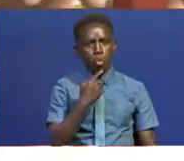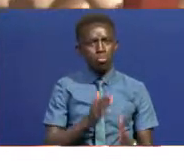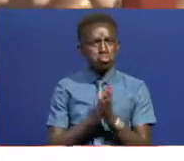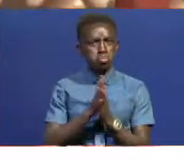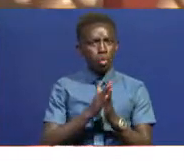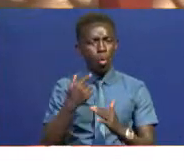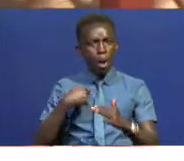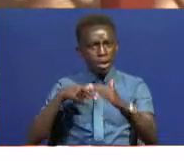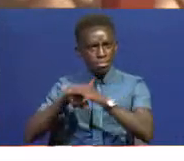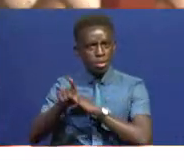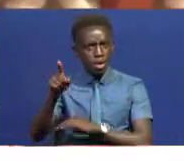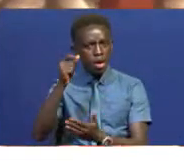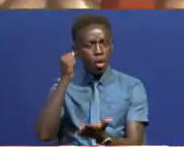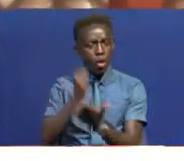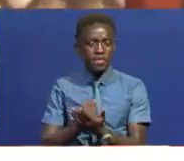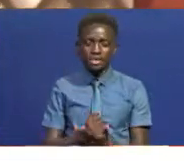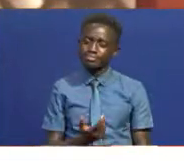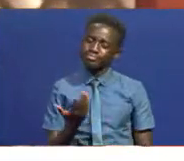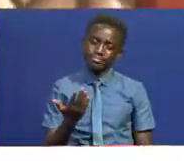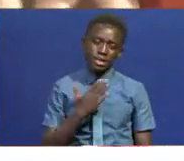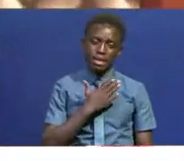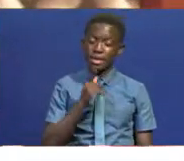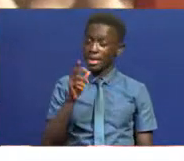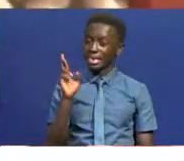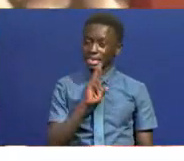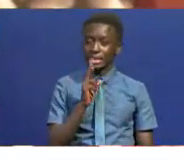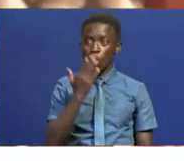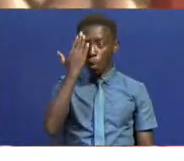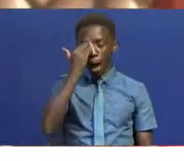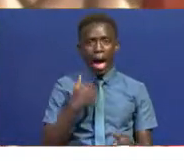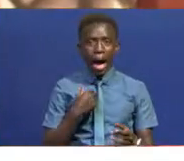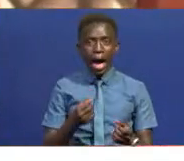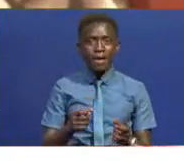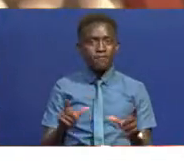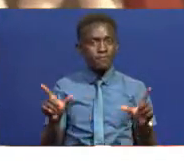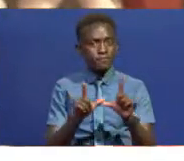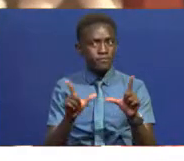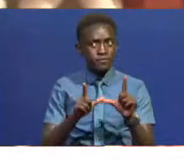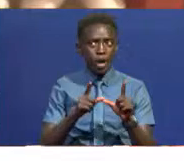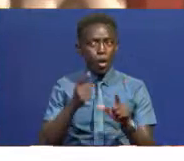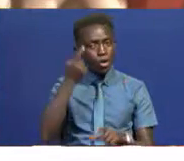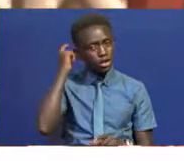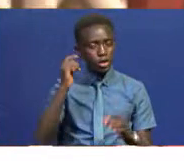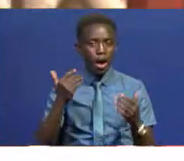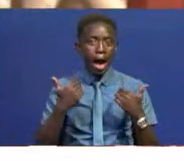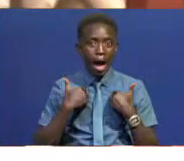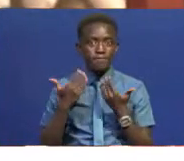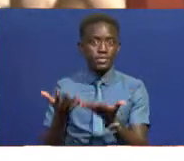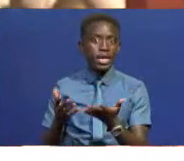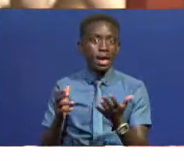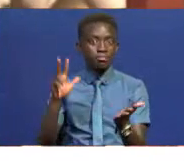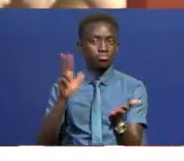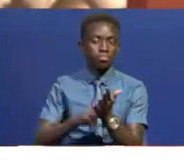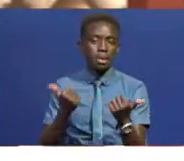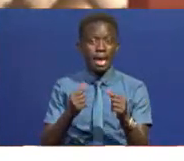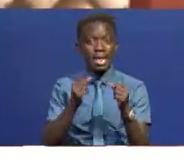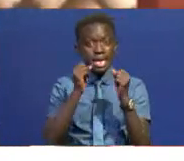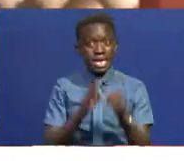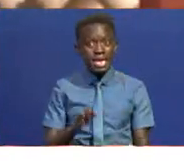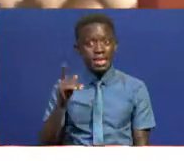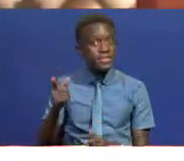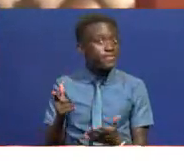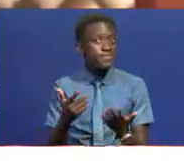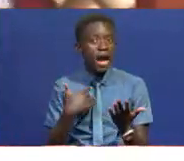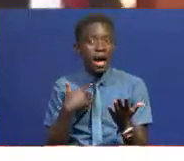They are doing it at their own risk. Kwa sababu hakuna sisi cheti. Na hizi cheti kama haziko, ikiwa makosa itapatikana utachukulia nani